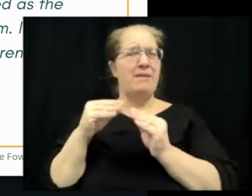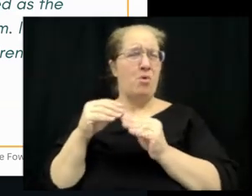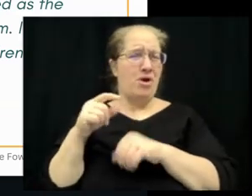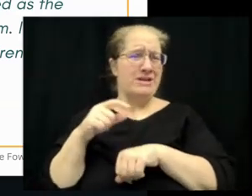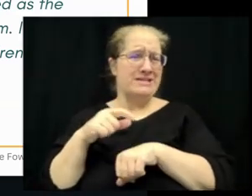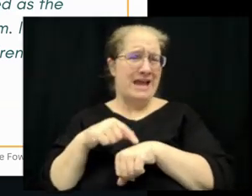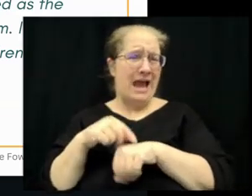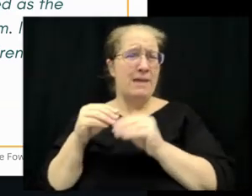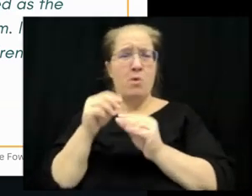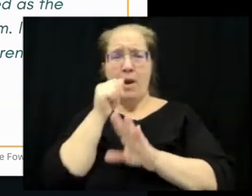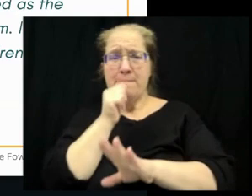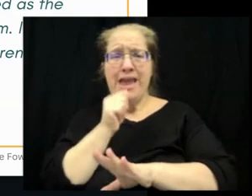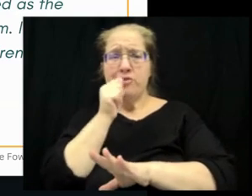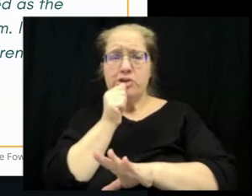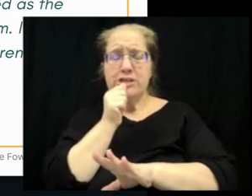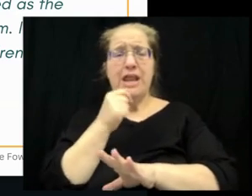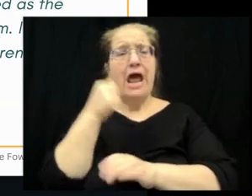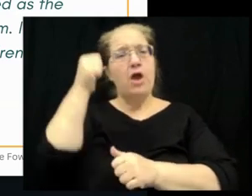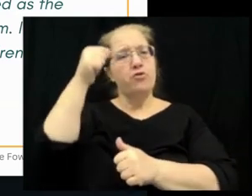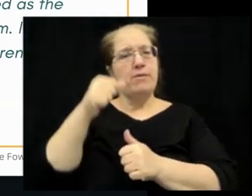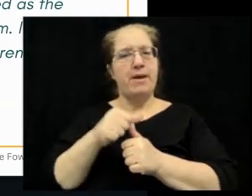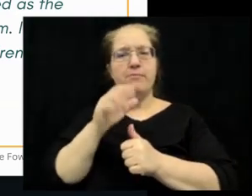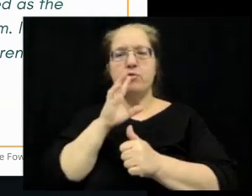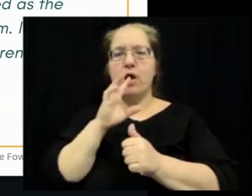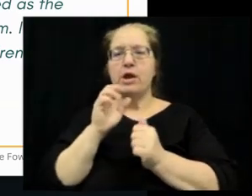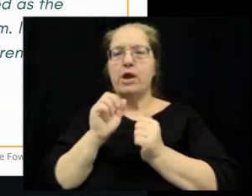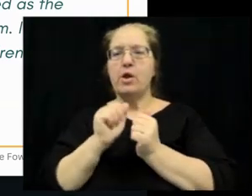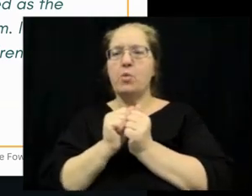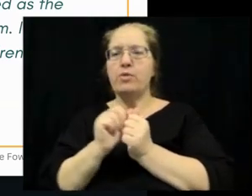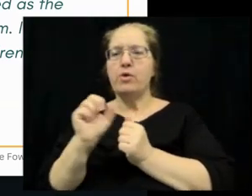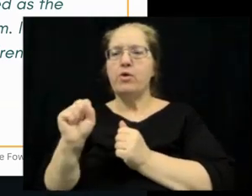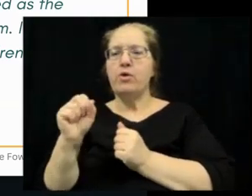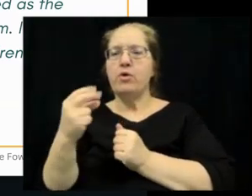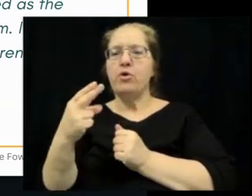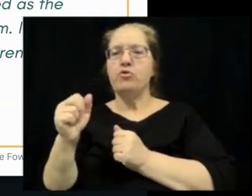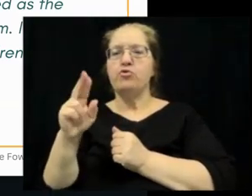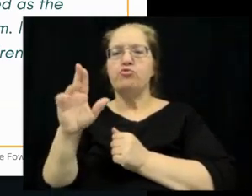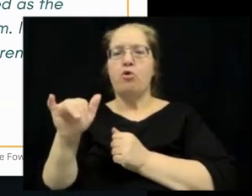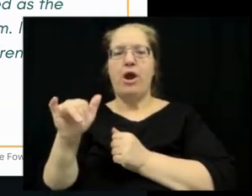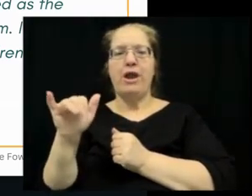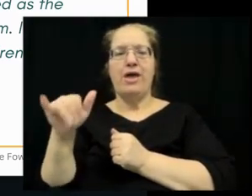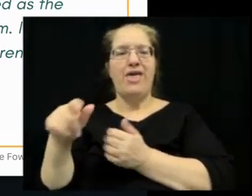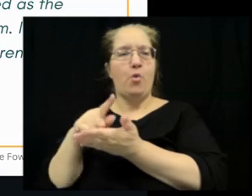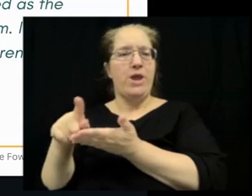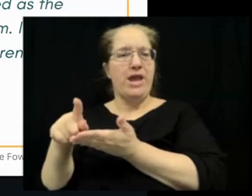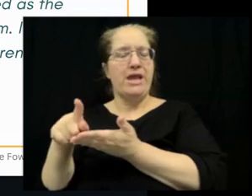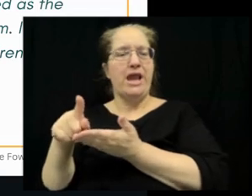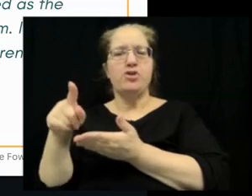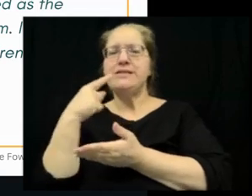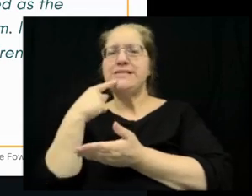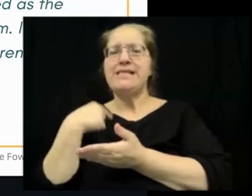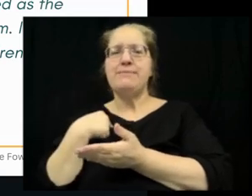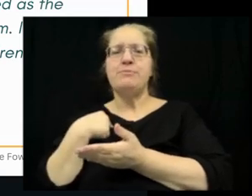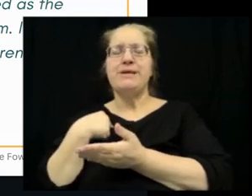bit more patience. And I had remembered talking to Sharoya earlier in the week, and she had said something that stuck in my head. She